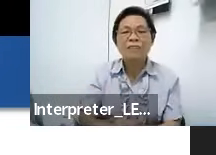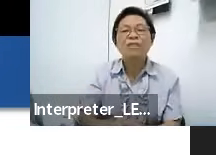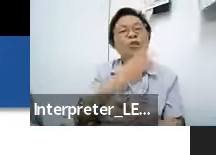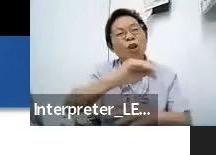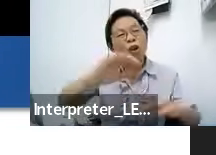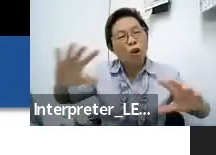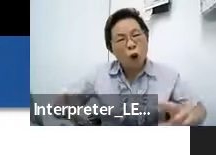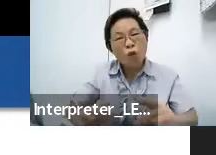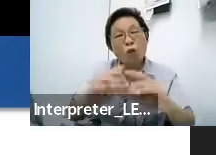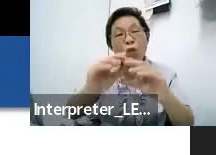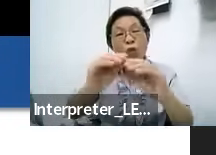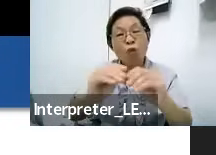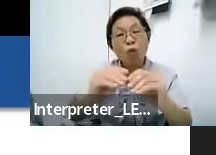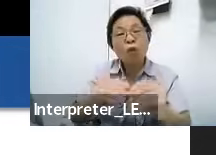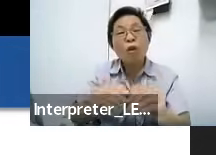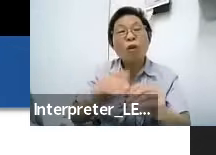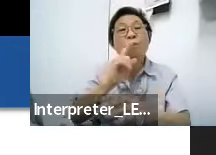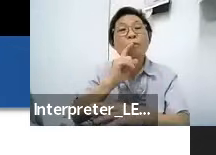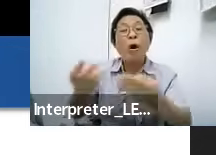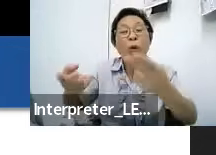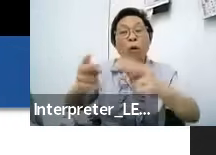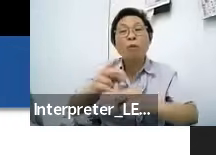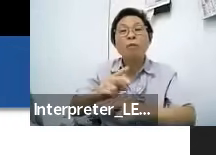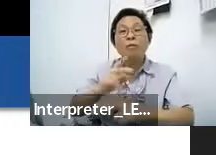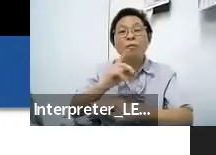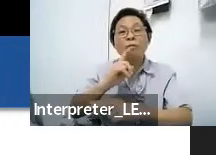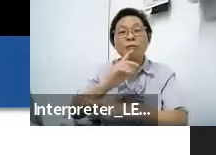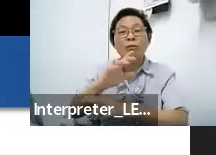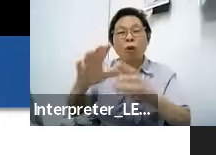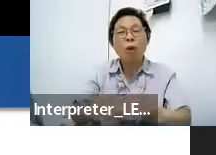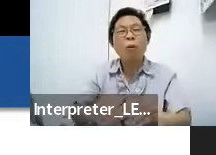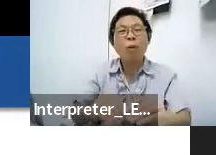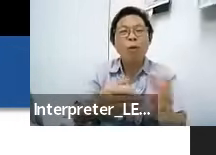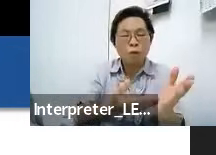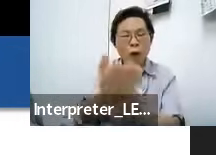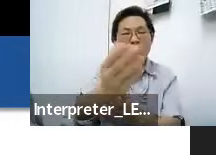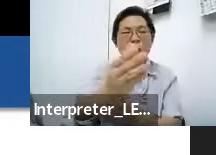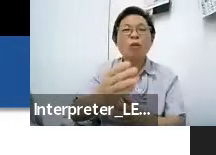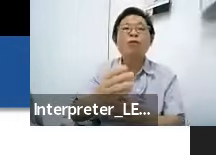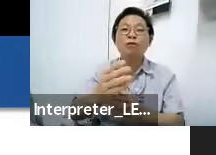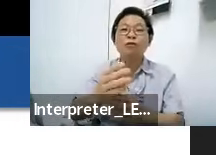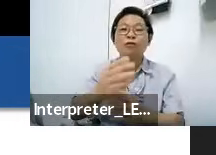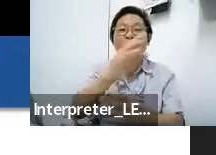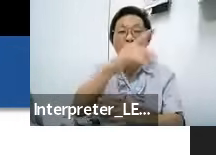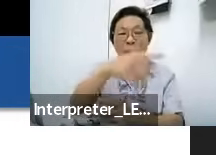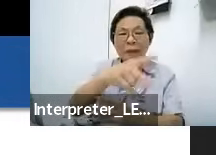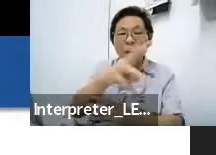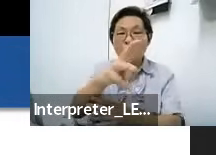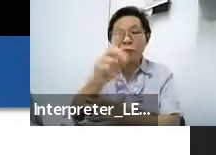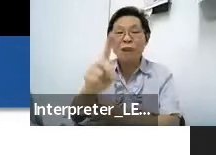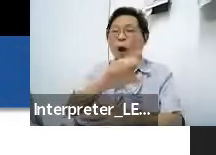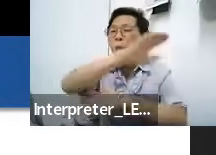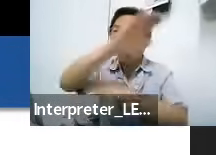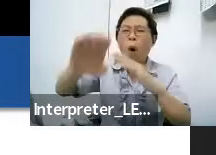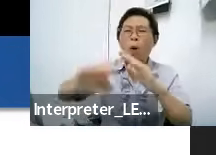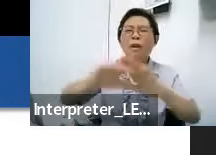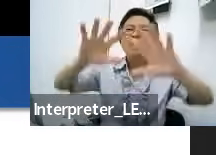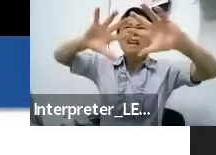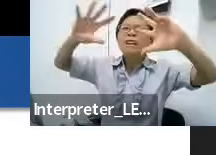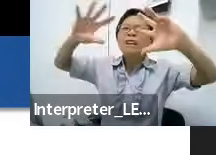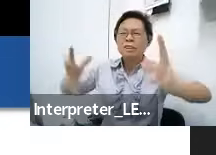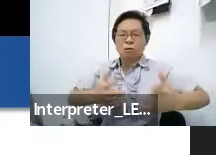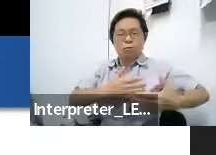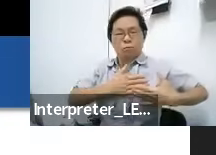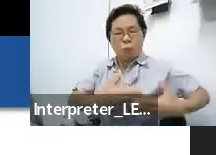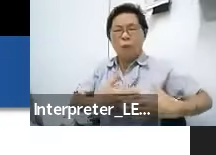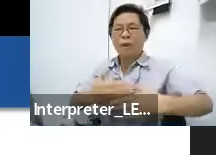of the Rights of Persons with Disabilities. All these international commitments that the countries